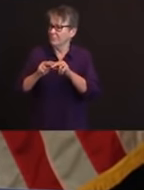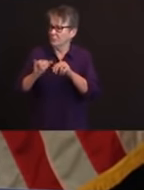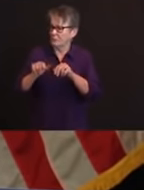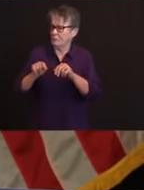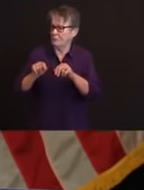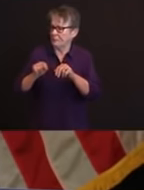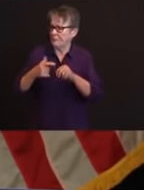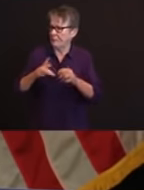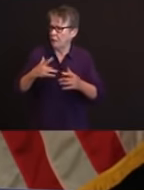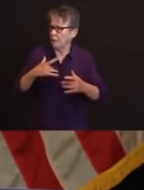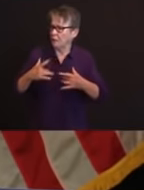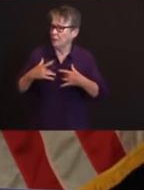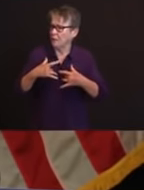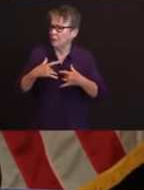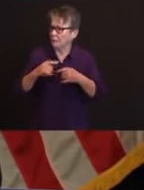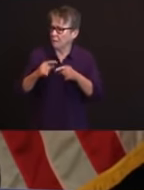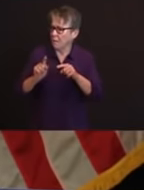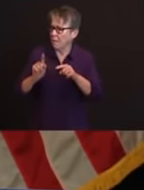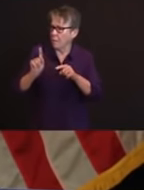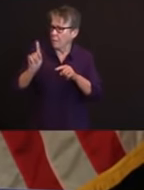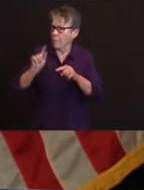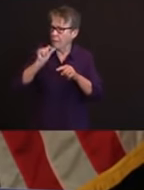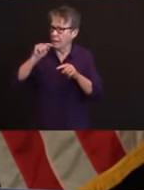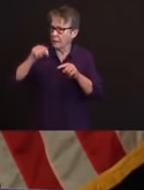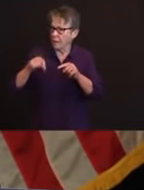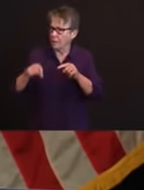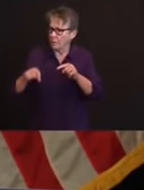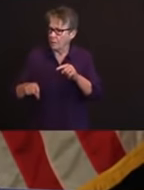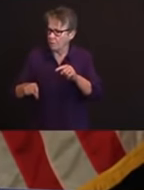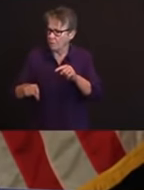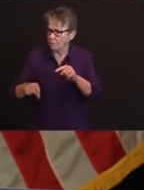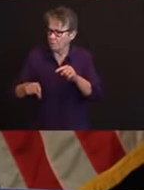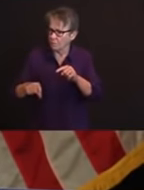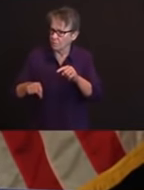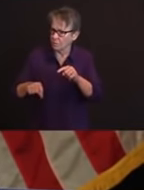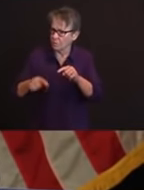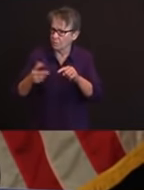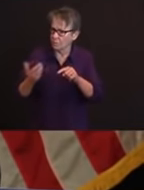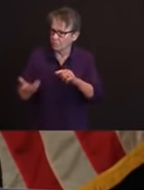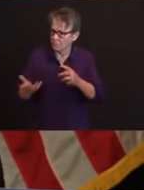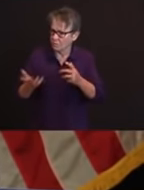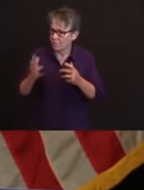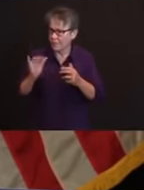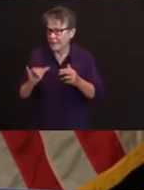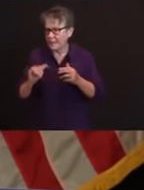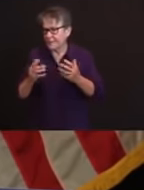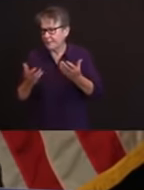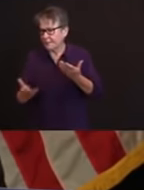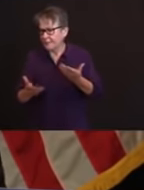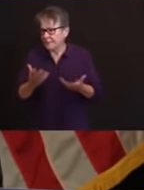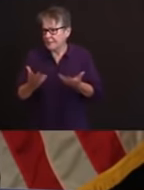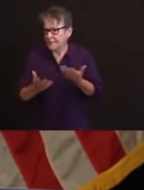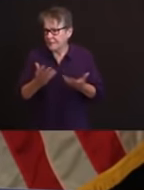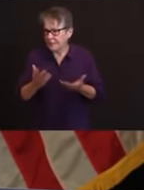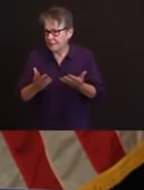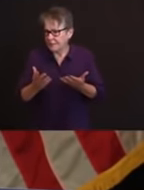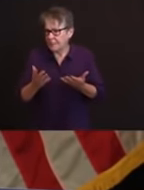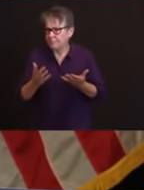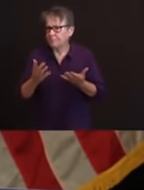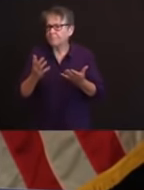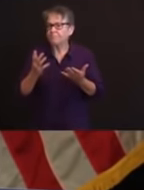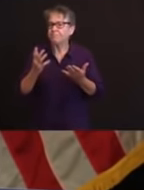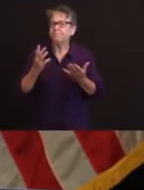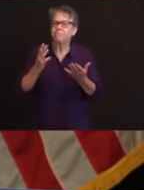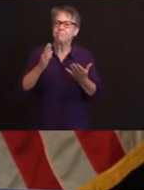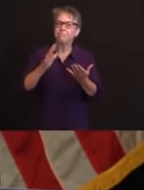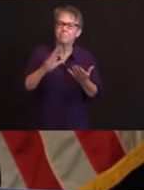the total number of cases are going up and the total number of tests being done are not going up as fast as the total number of cases are going up. So